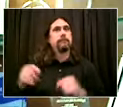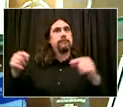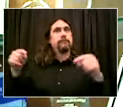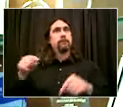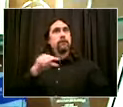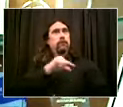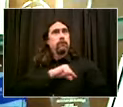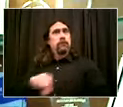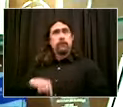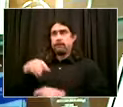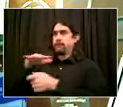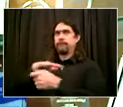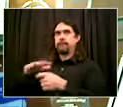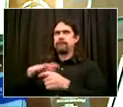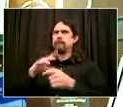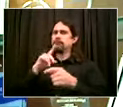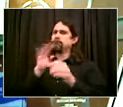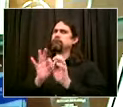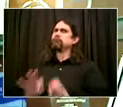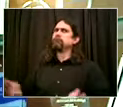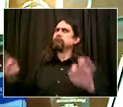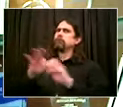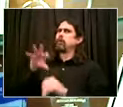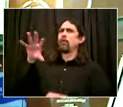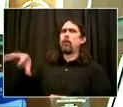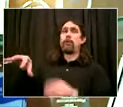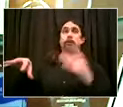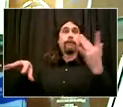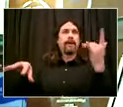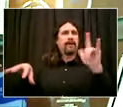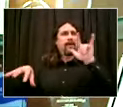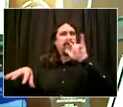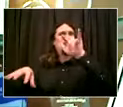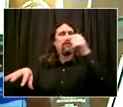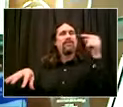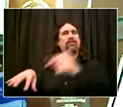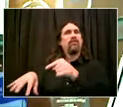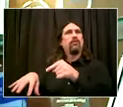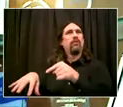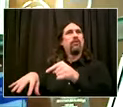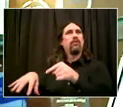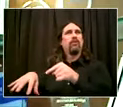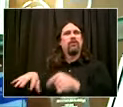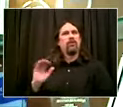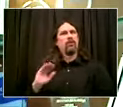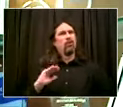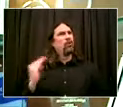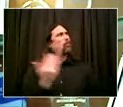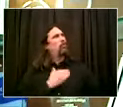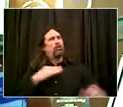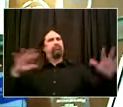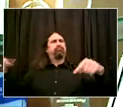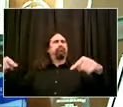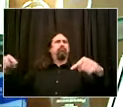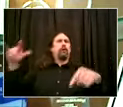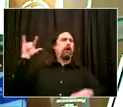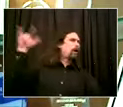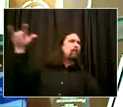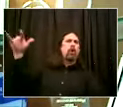our airports. Today's announcement to extend JFK's lease is a win for our borough indeed and our